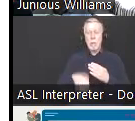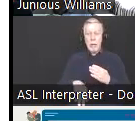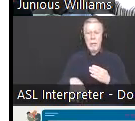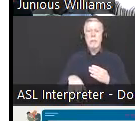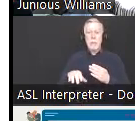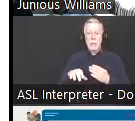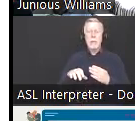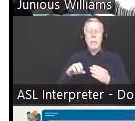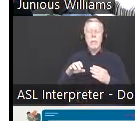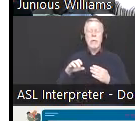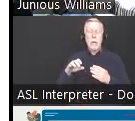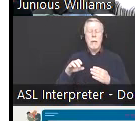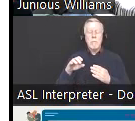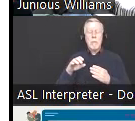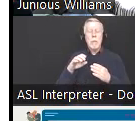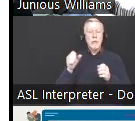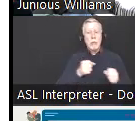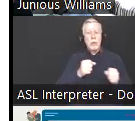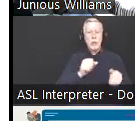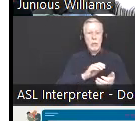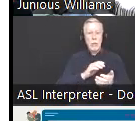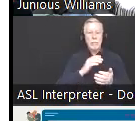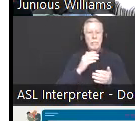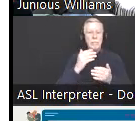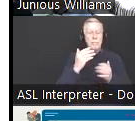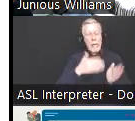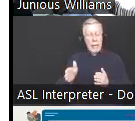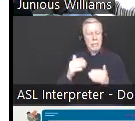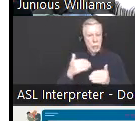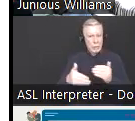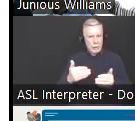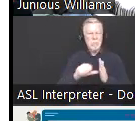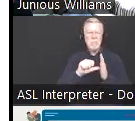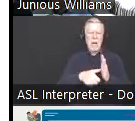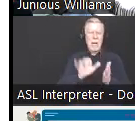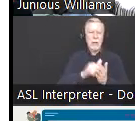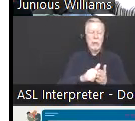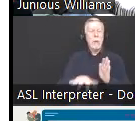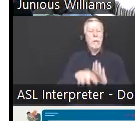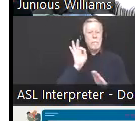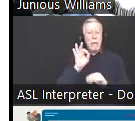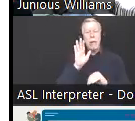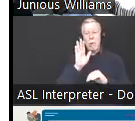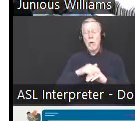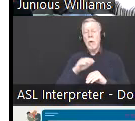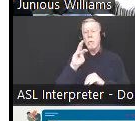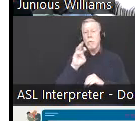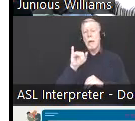process. So we just wanted to highlight those two. Those can be found on our website at